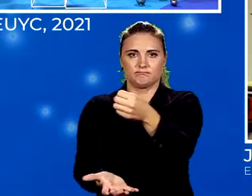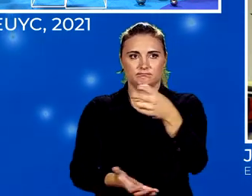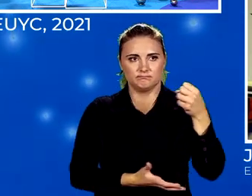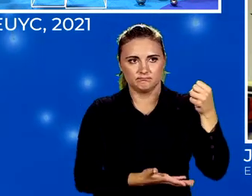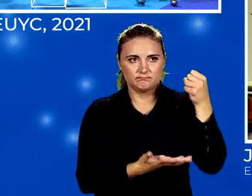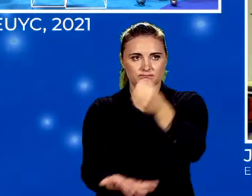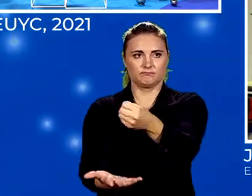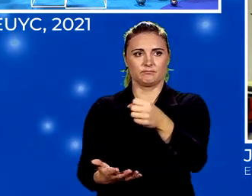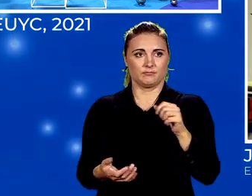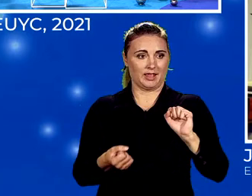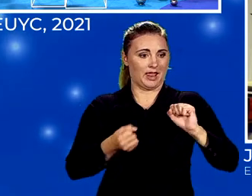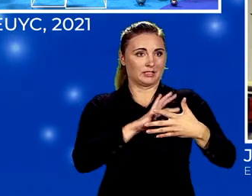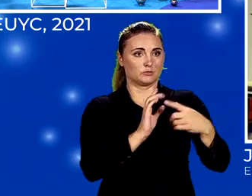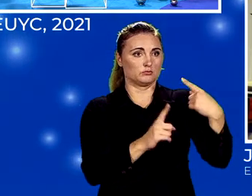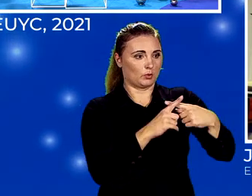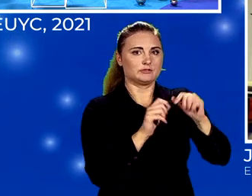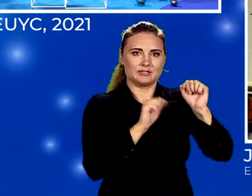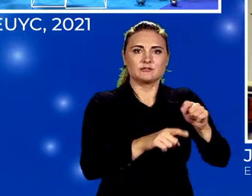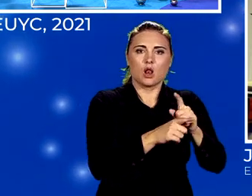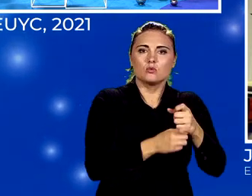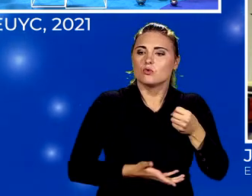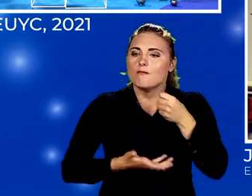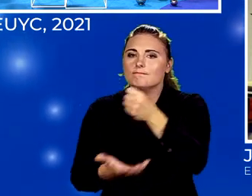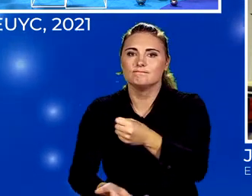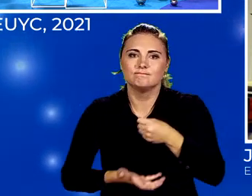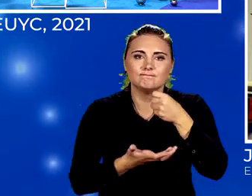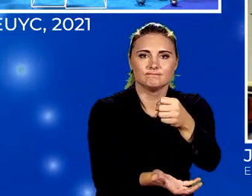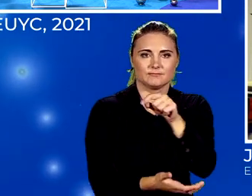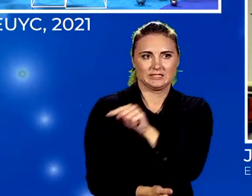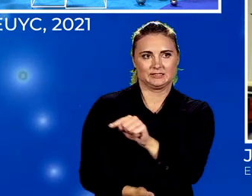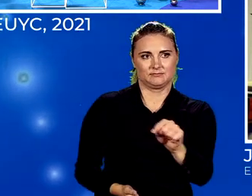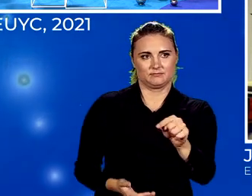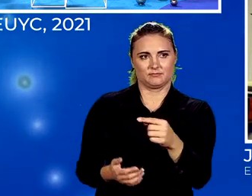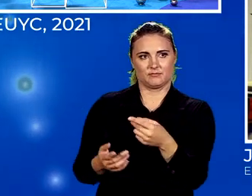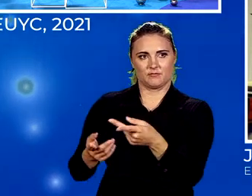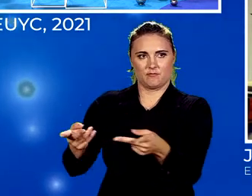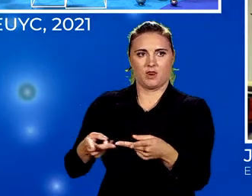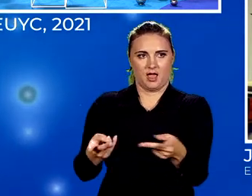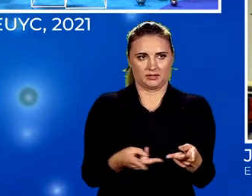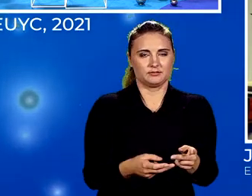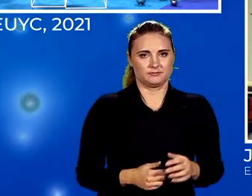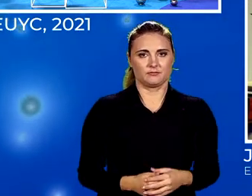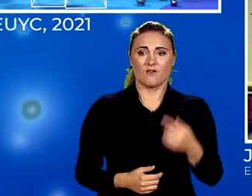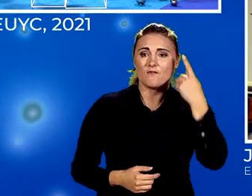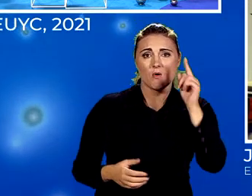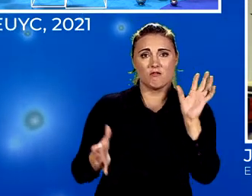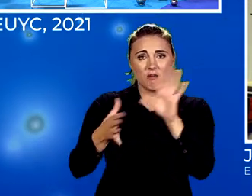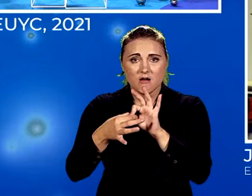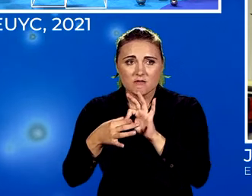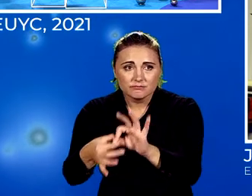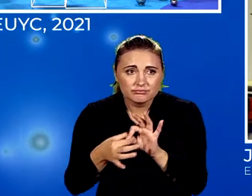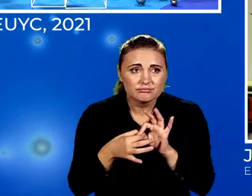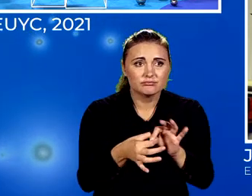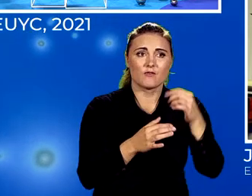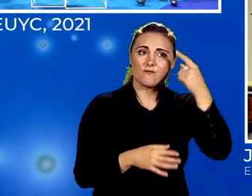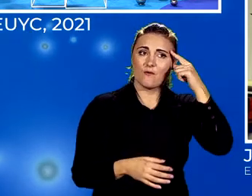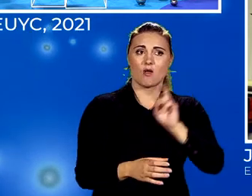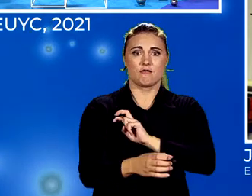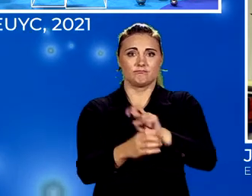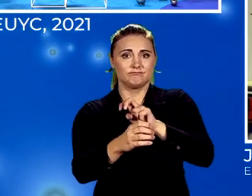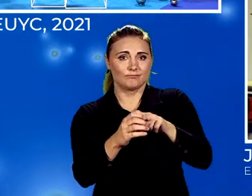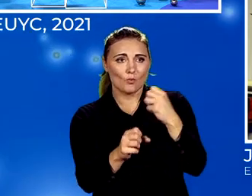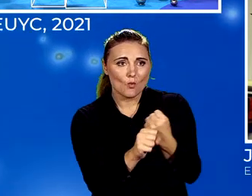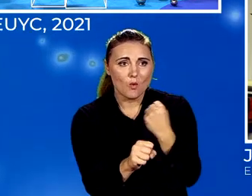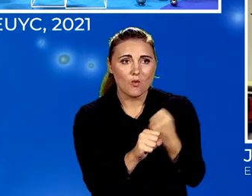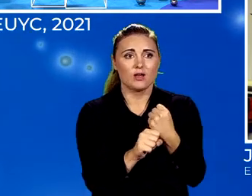three strategic pillars, to engage, connect, and empower. So for us, as we said, we are working closely with all the EU